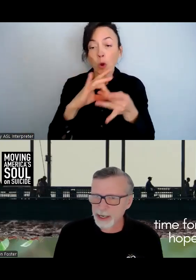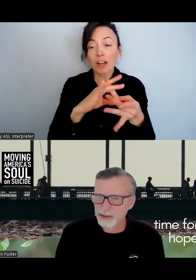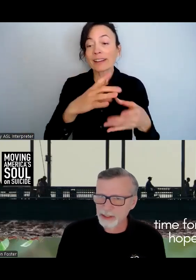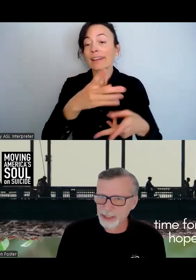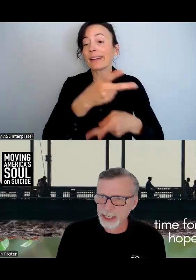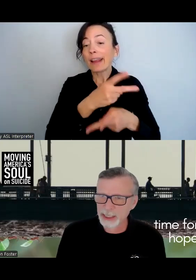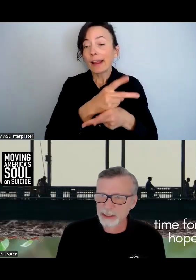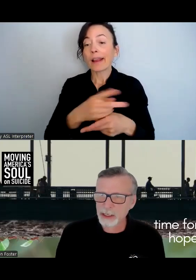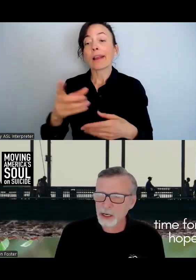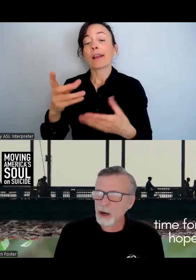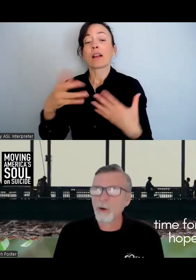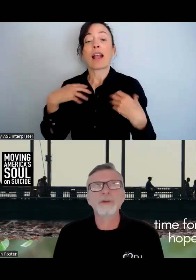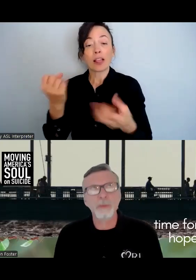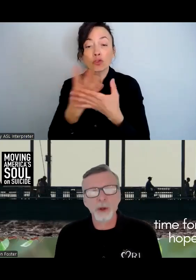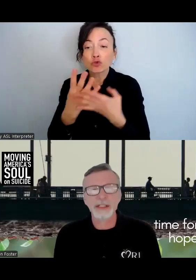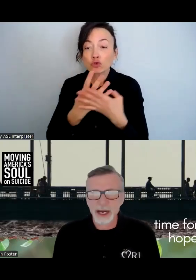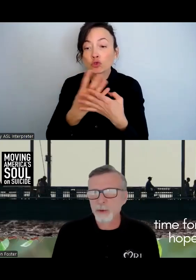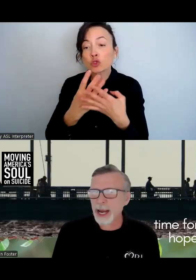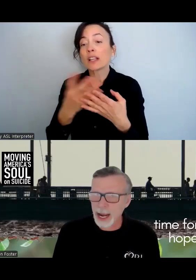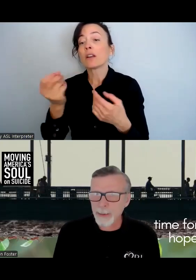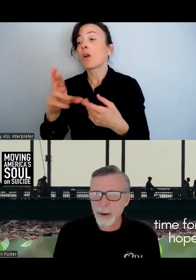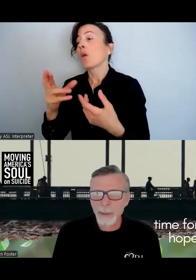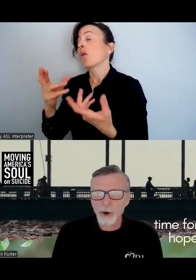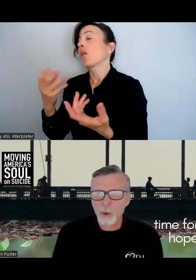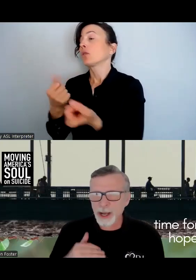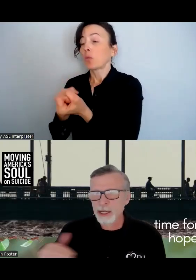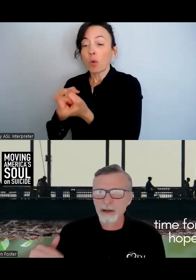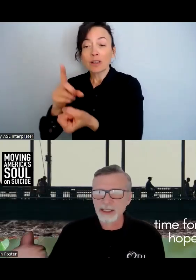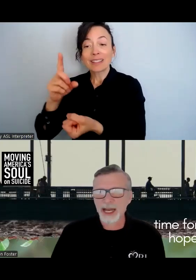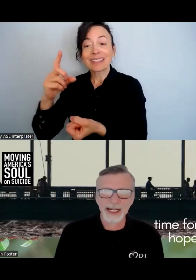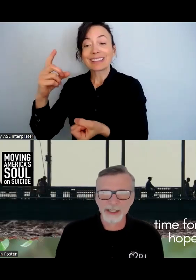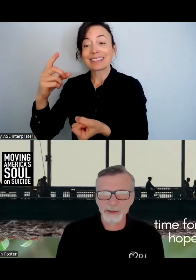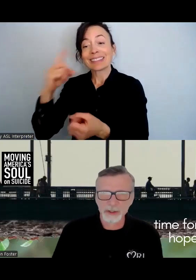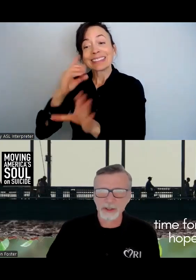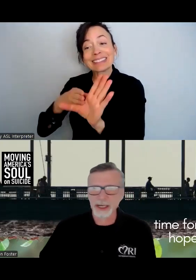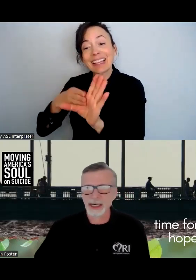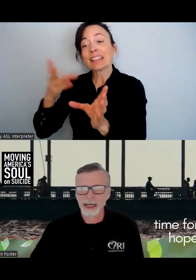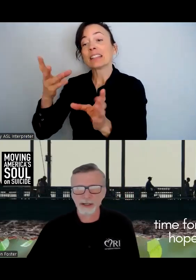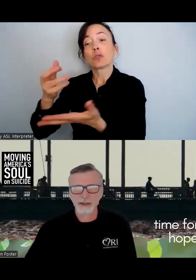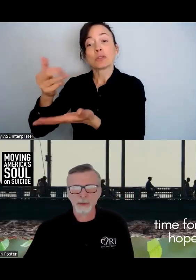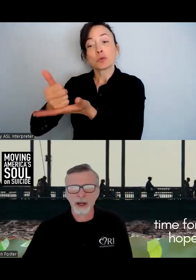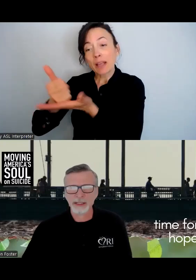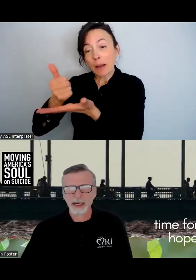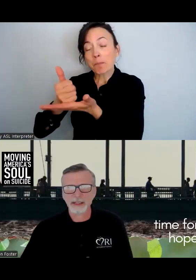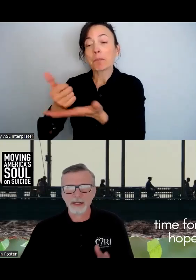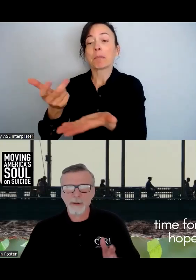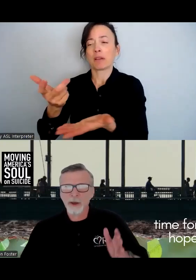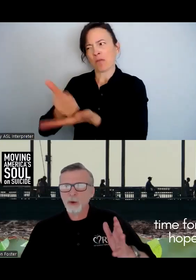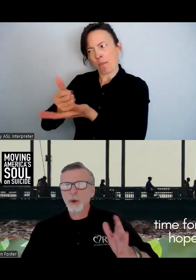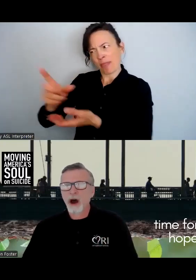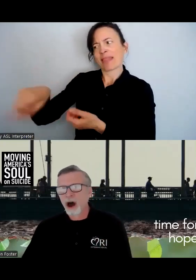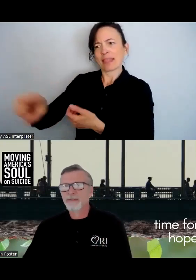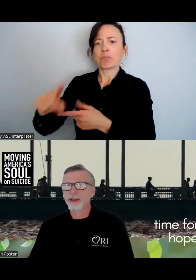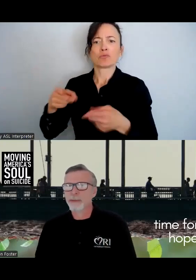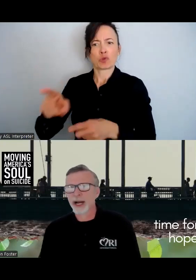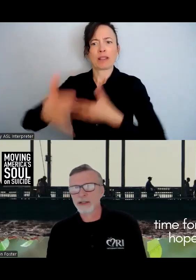primary health screenings, or supporting psych rehab, or walking alongside guests through the screening and diagnosis process,